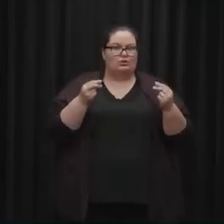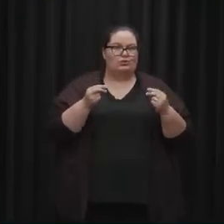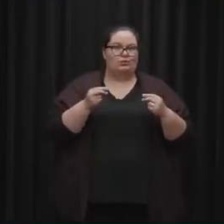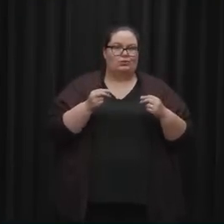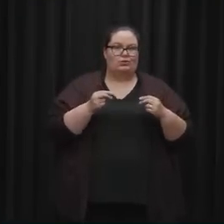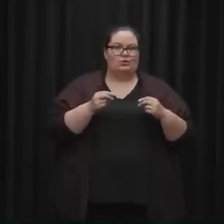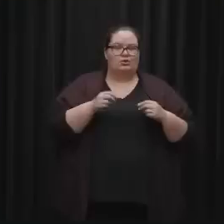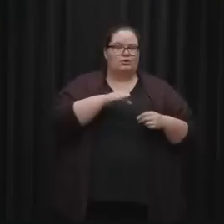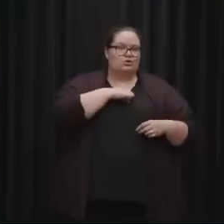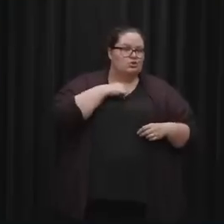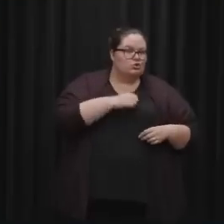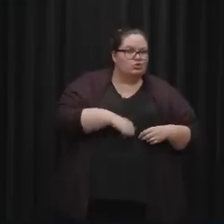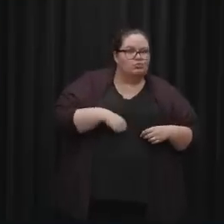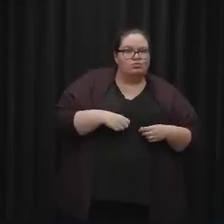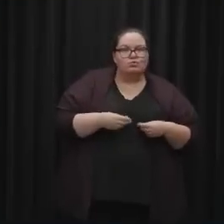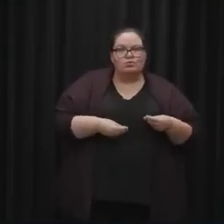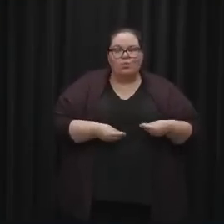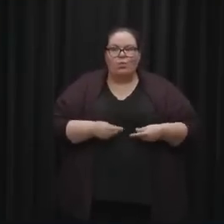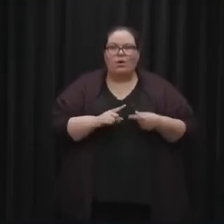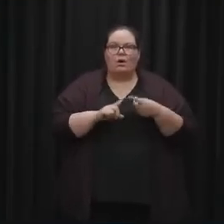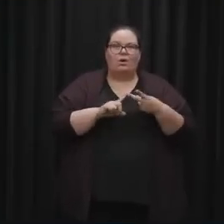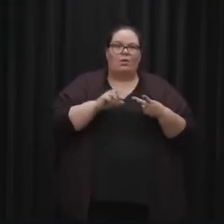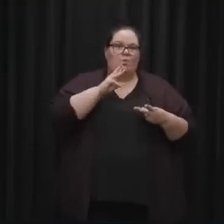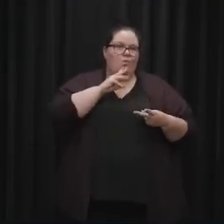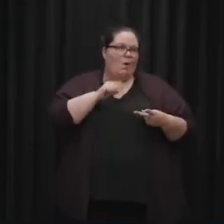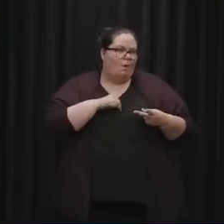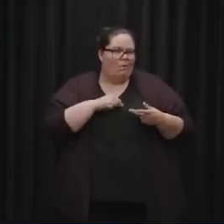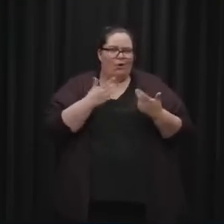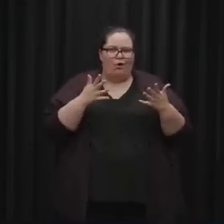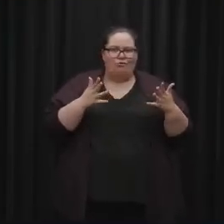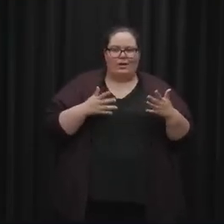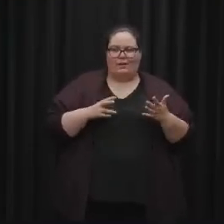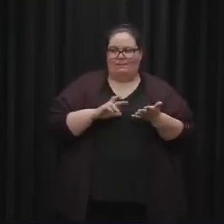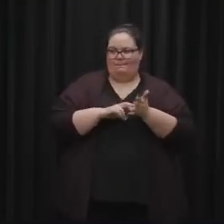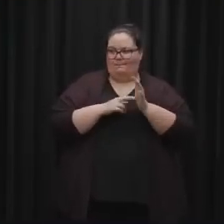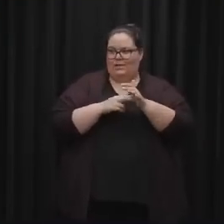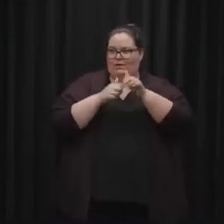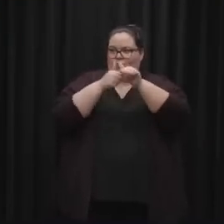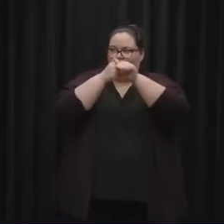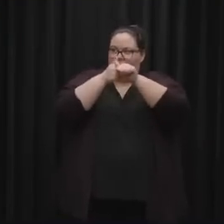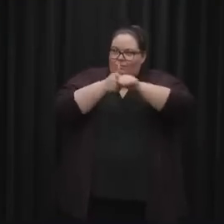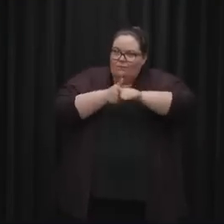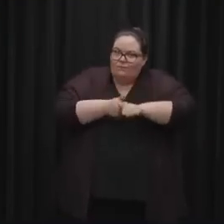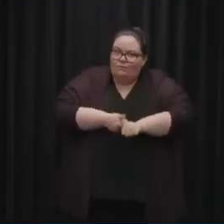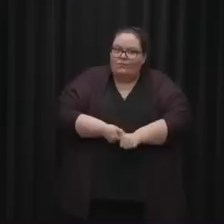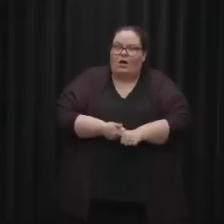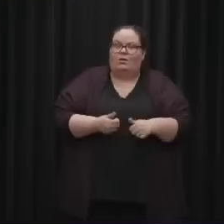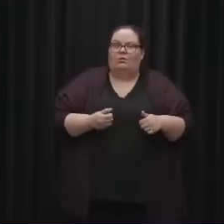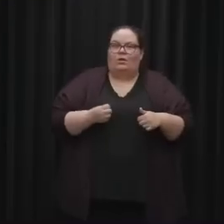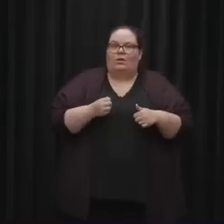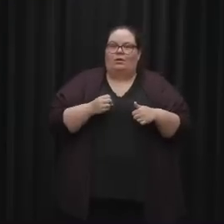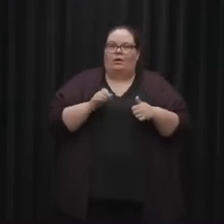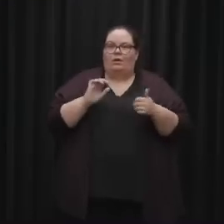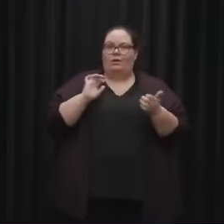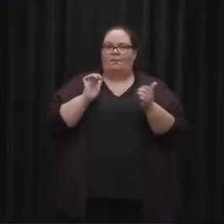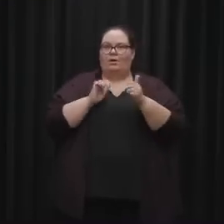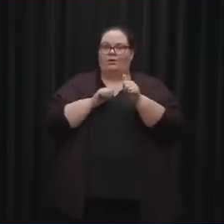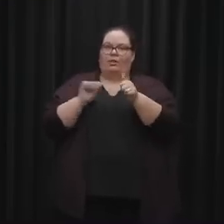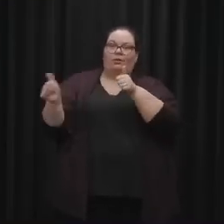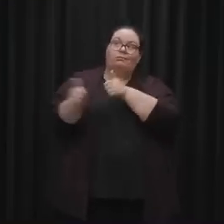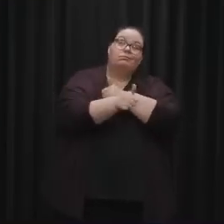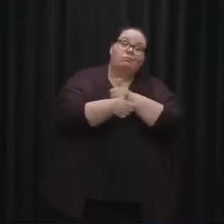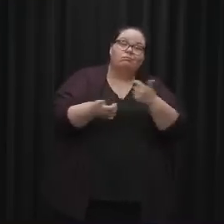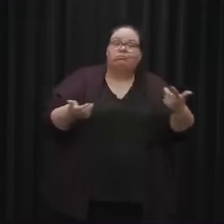have already made masks mandatory. On this particular question, are we following the curve as opposed to getting out in front of this particular